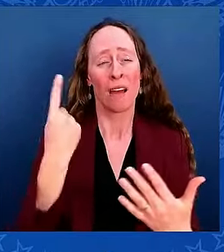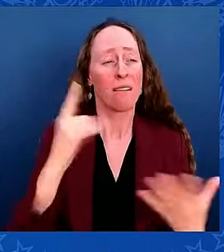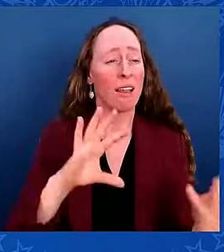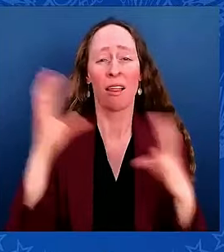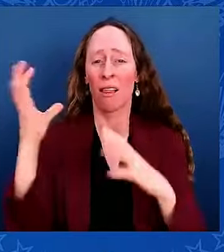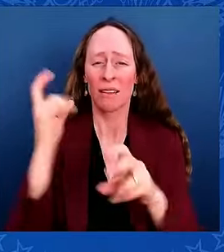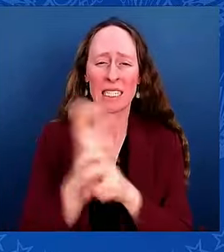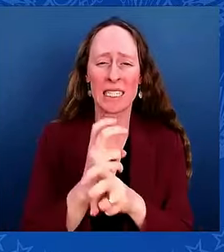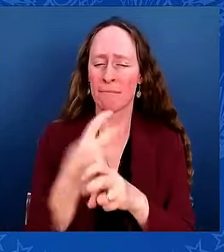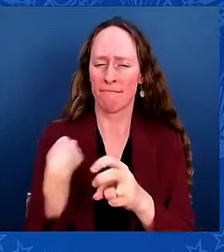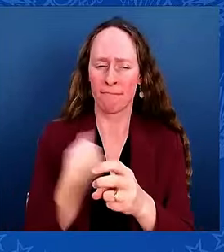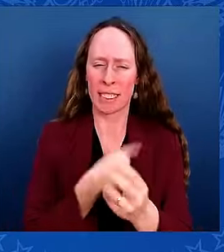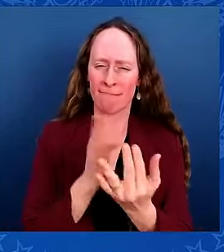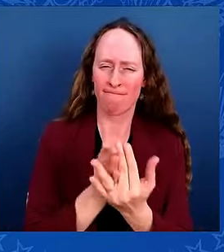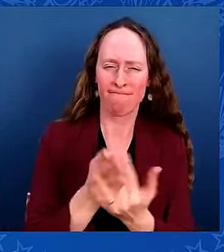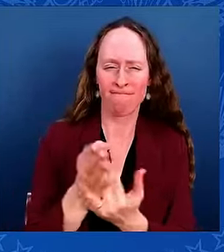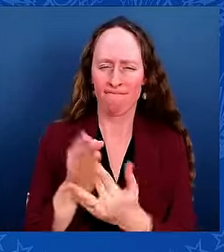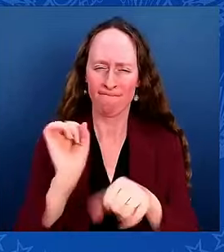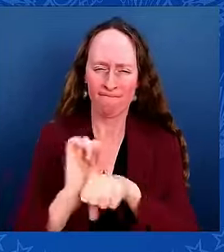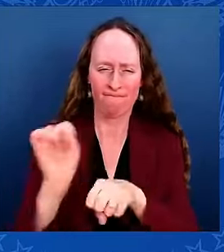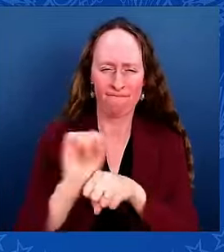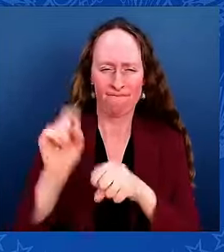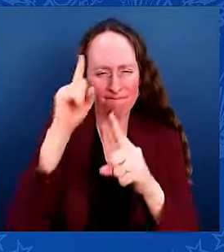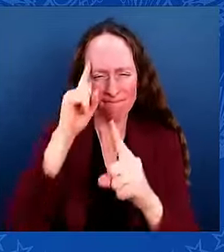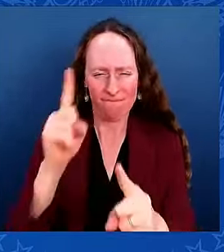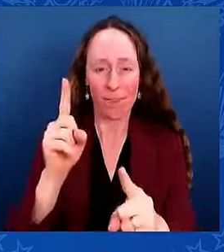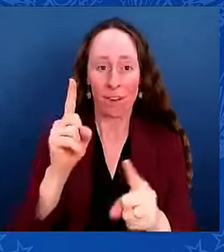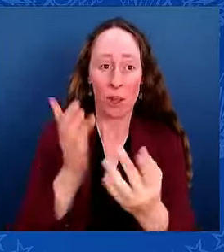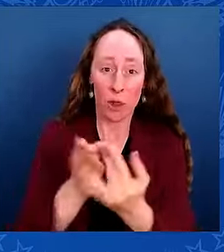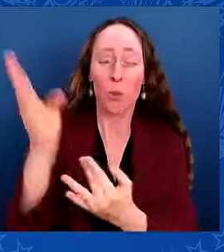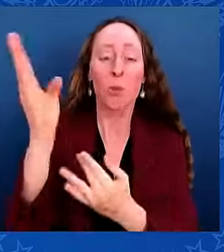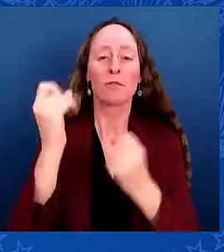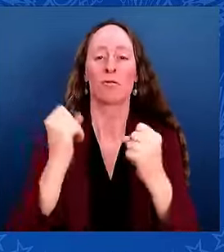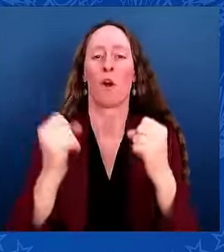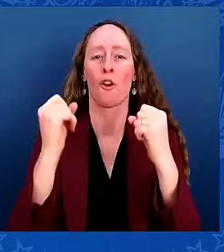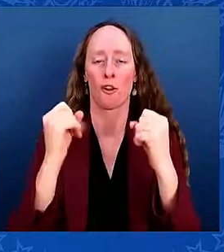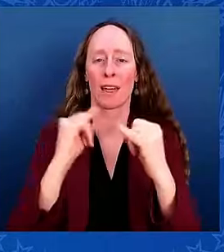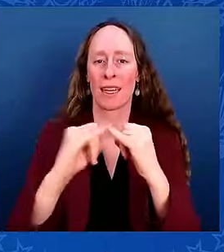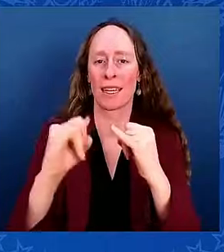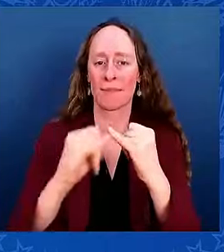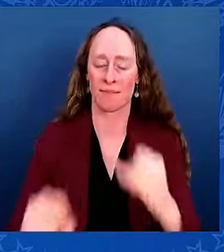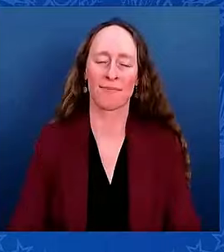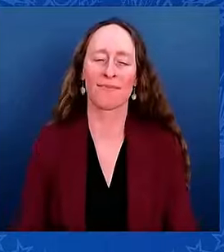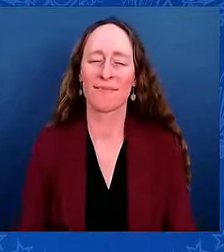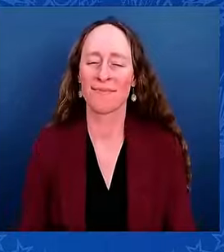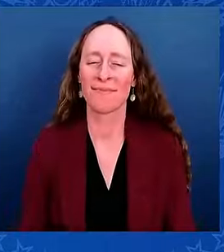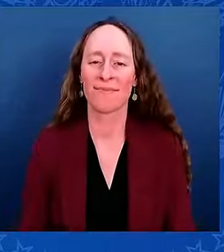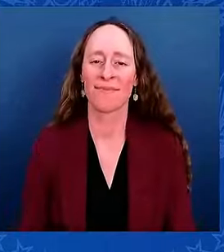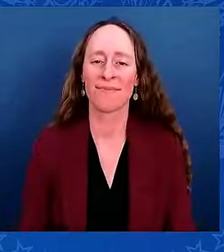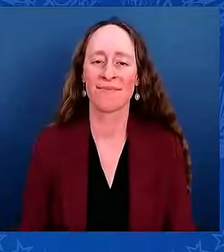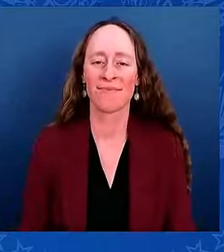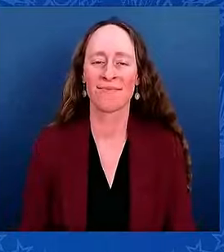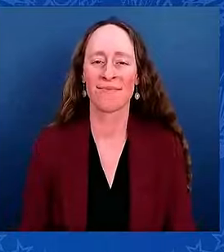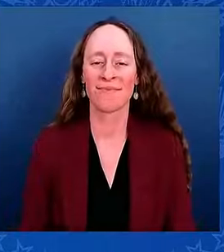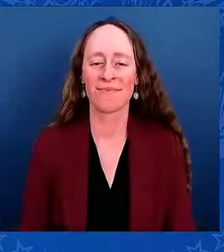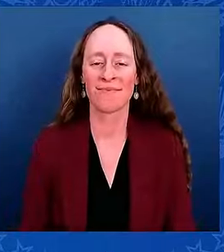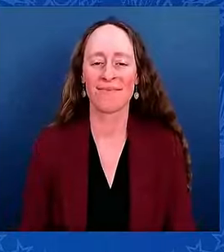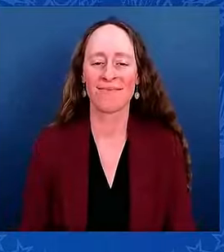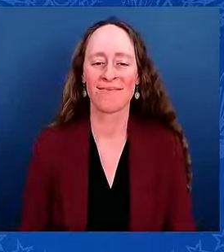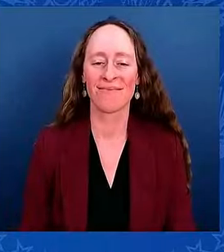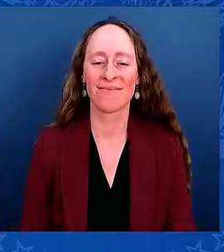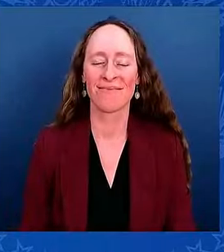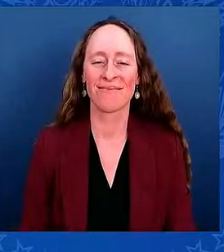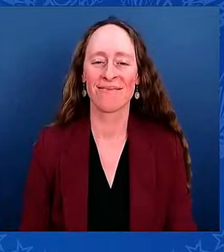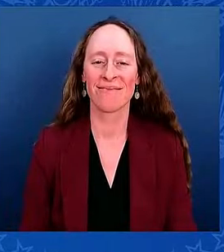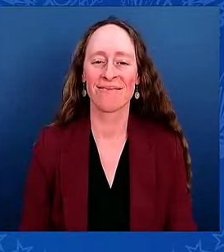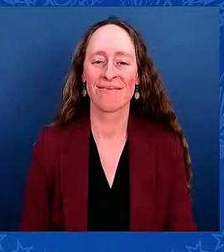came back stronger. And so when people asked the question and